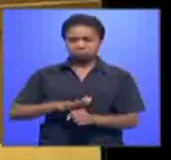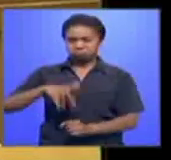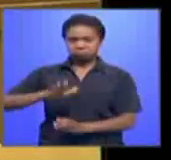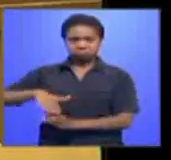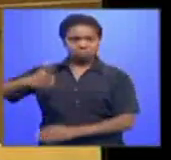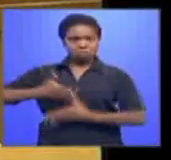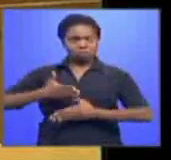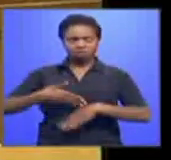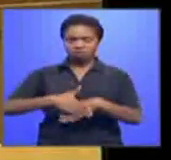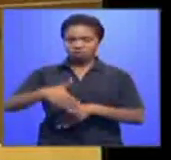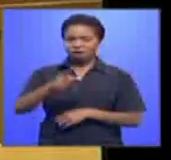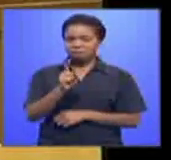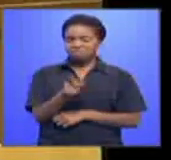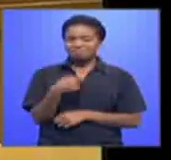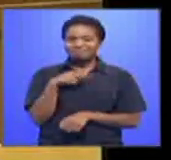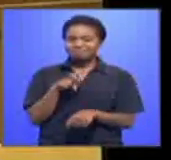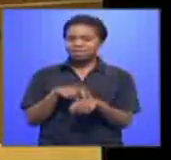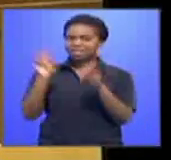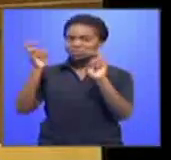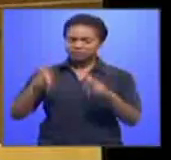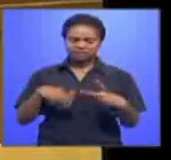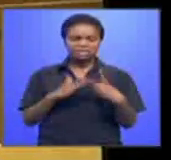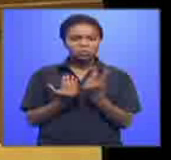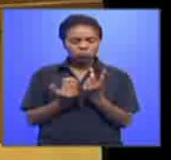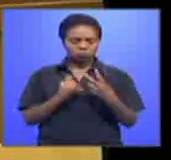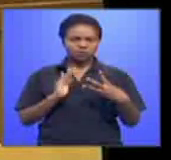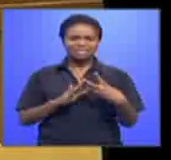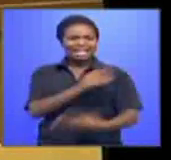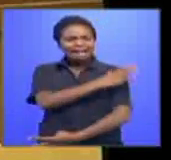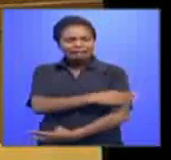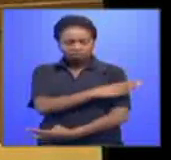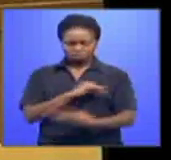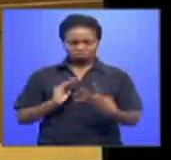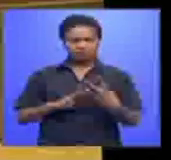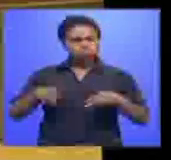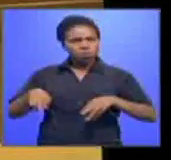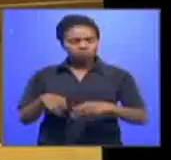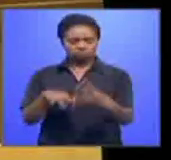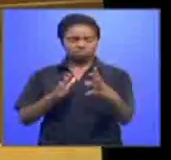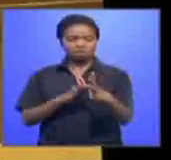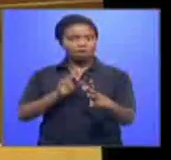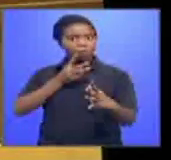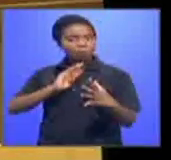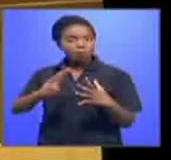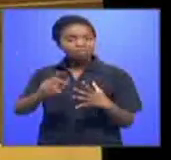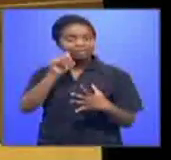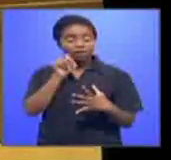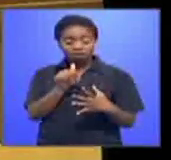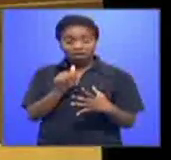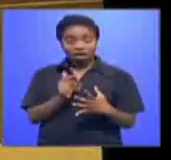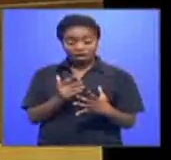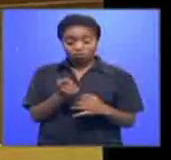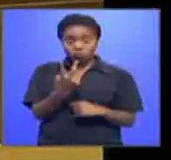especially electricity, schools, clinics, roads, and water in the next 2